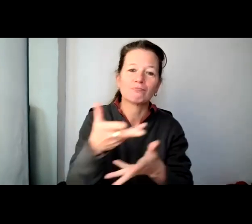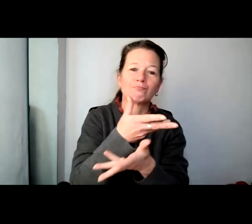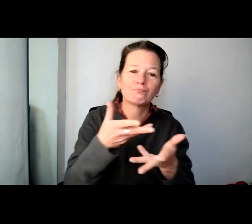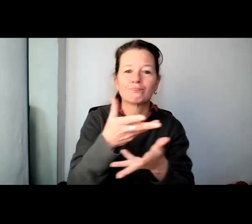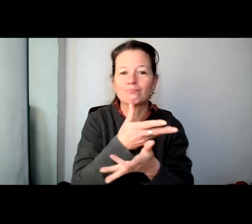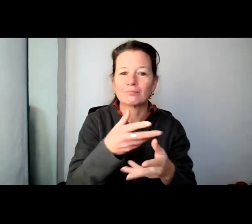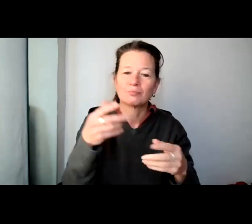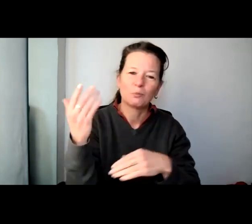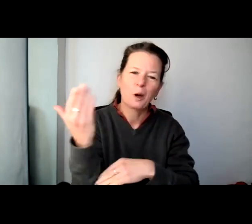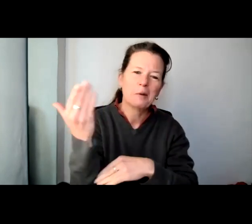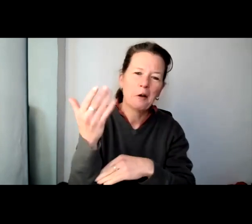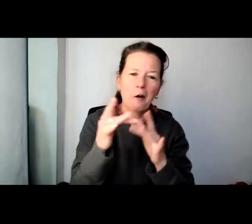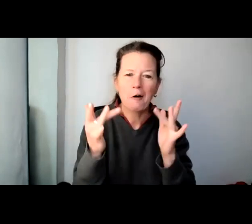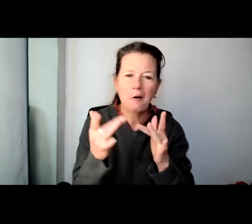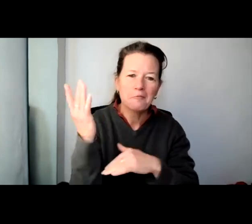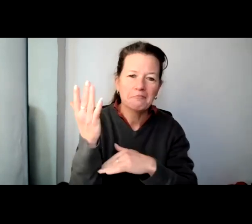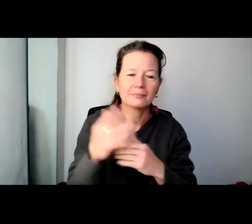this webinar.